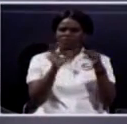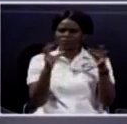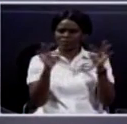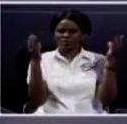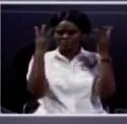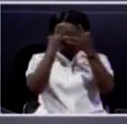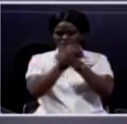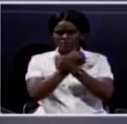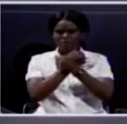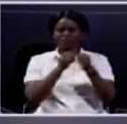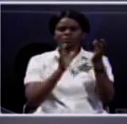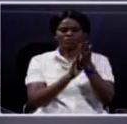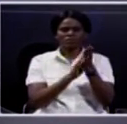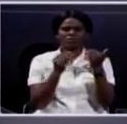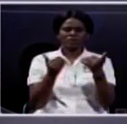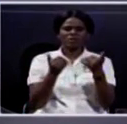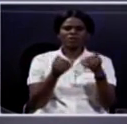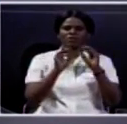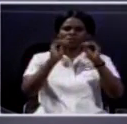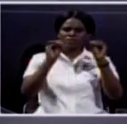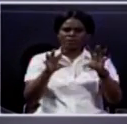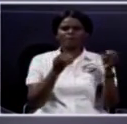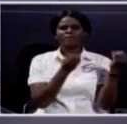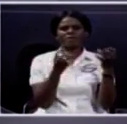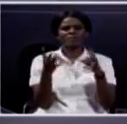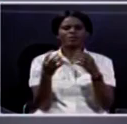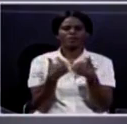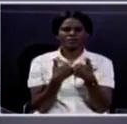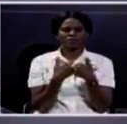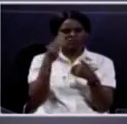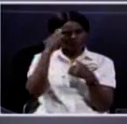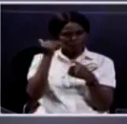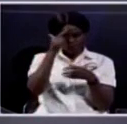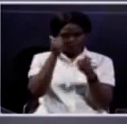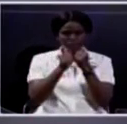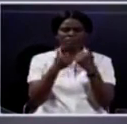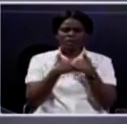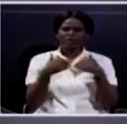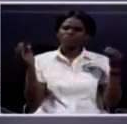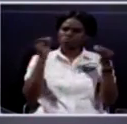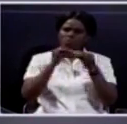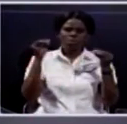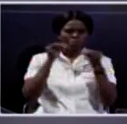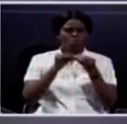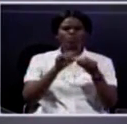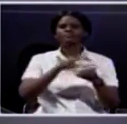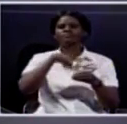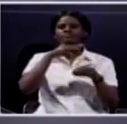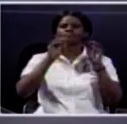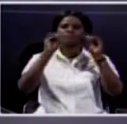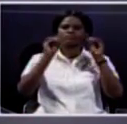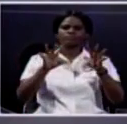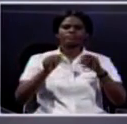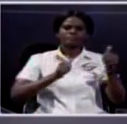in some schools we have even floating teachers. Why do we have floating teachers? It simply means we have more than necessary. What does it say about the